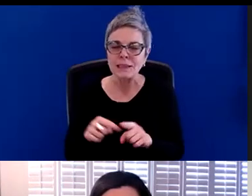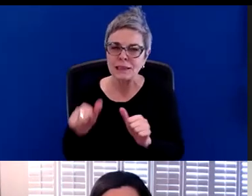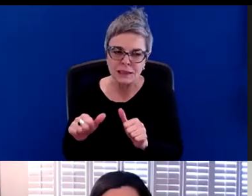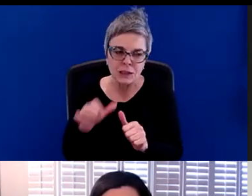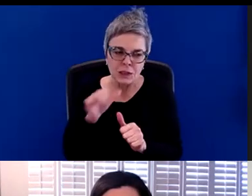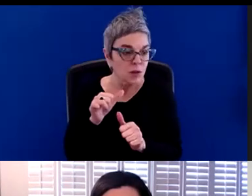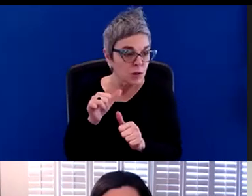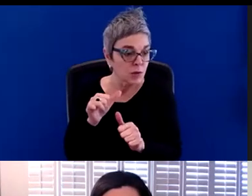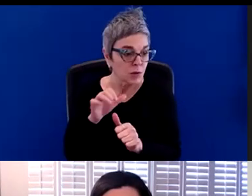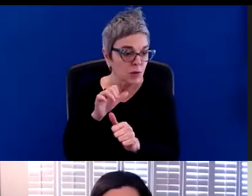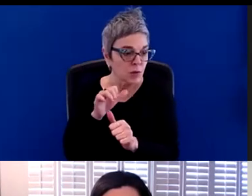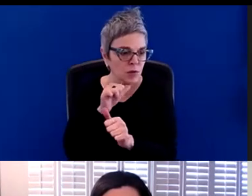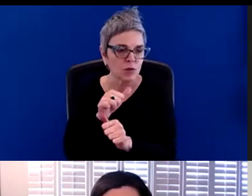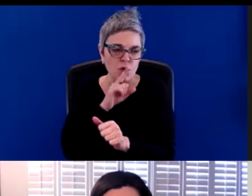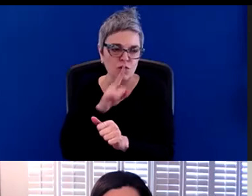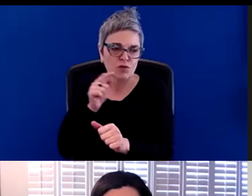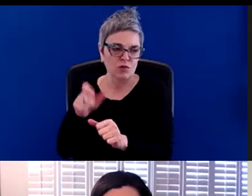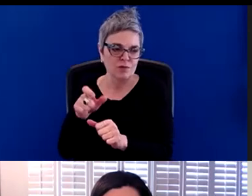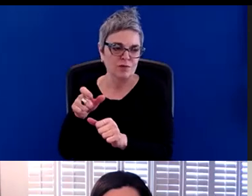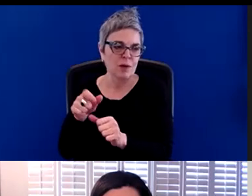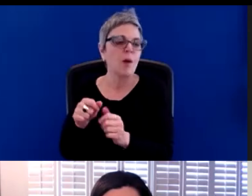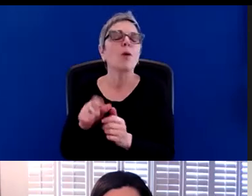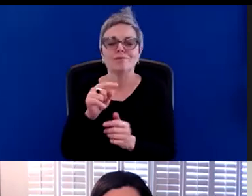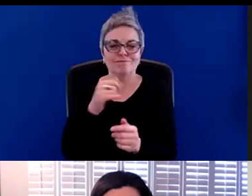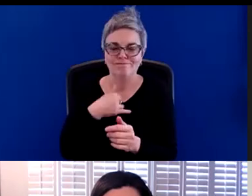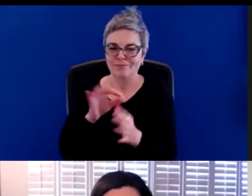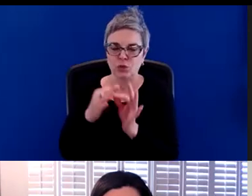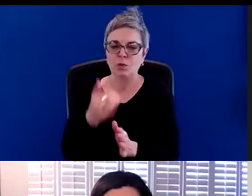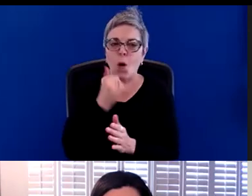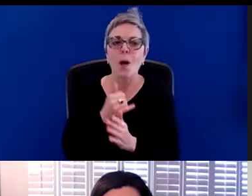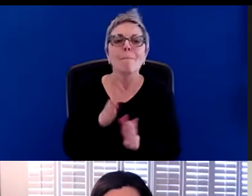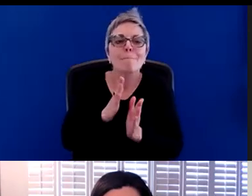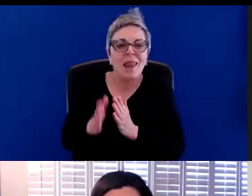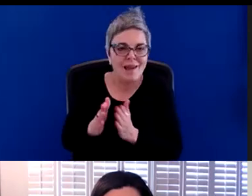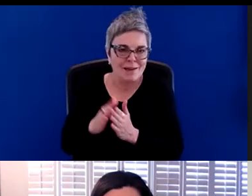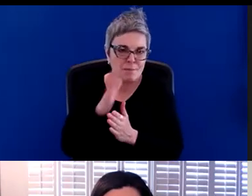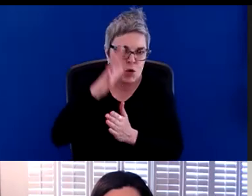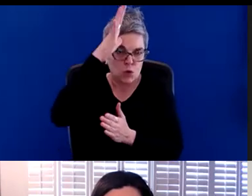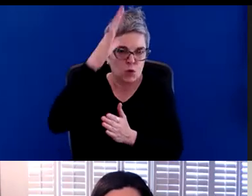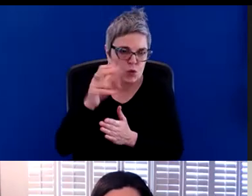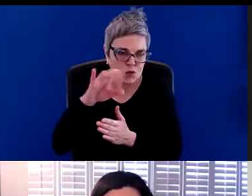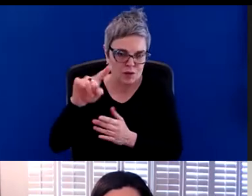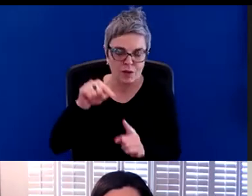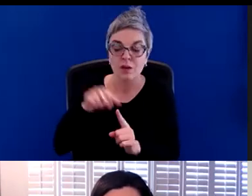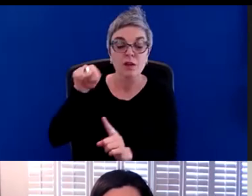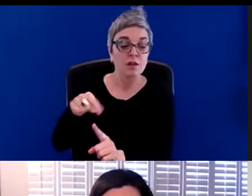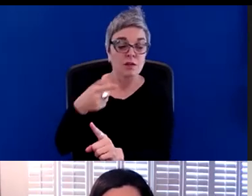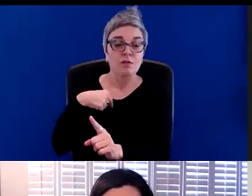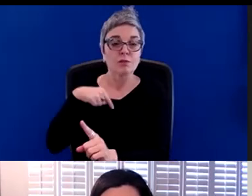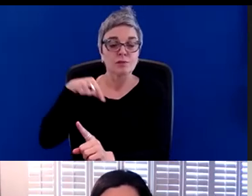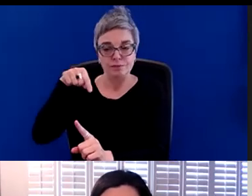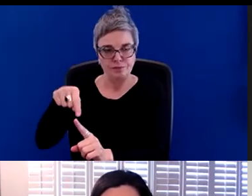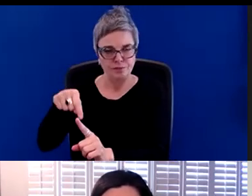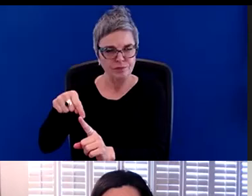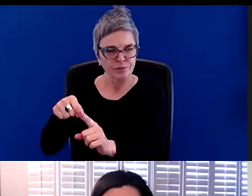individuals, particularly when we were talking about the reproductive justice tweet assemblies and